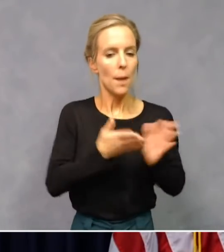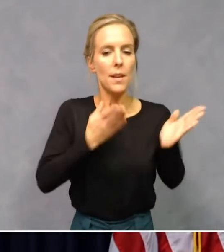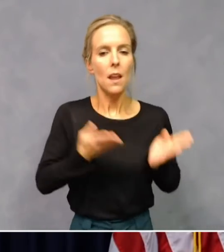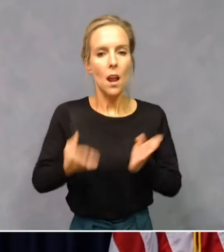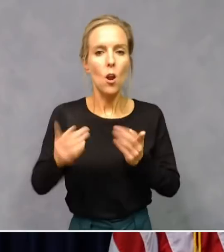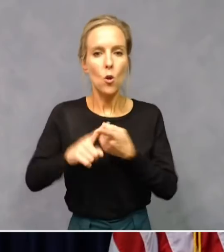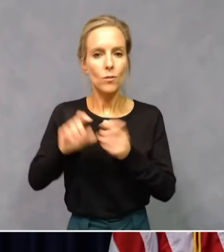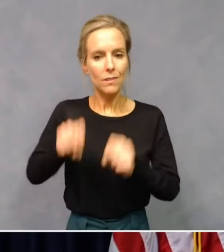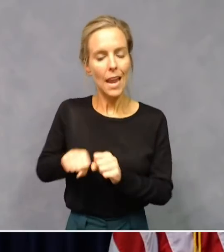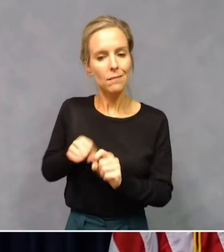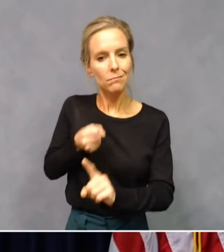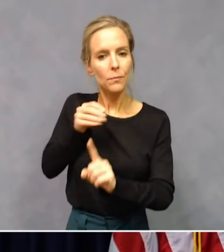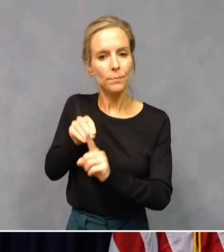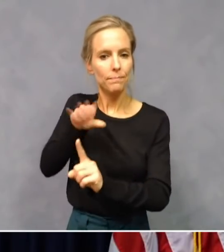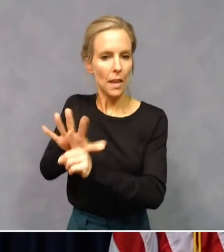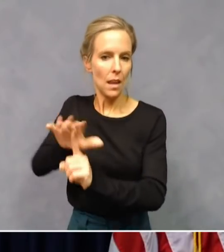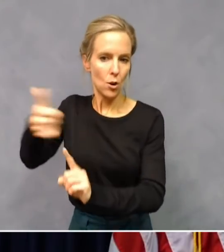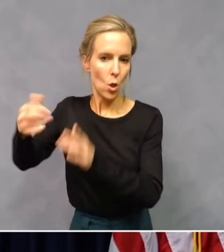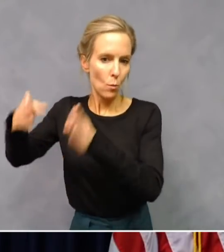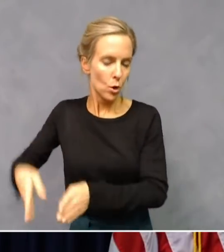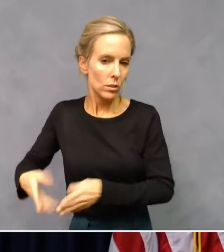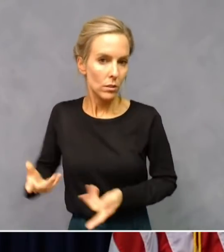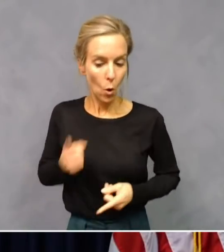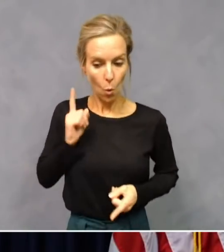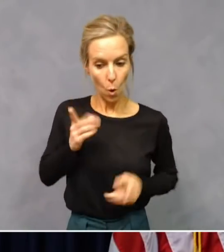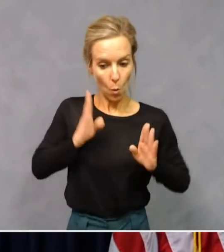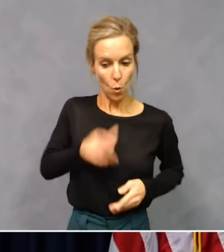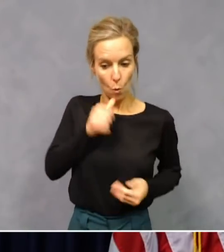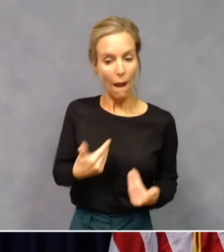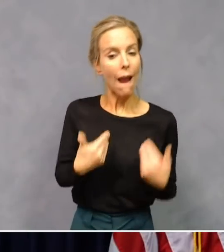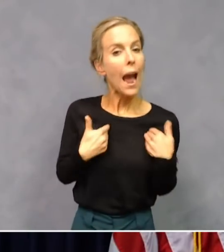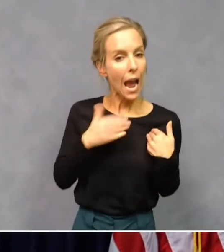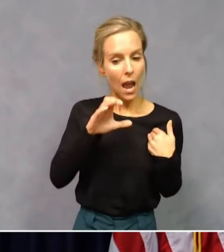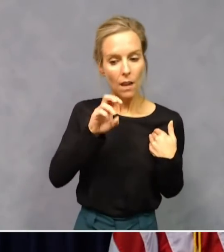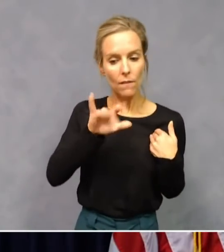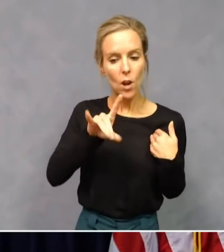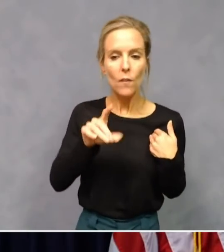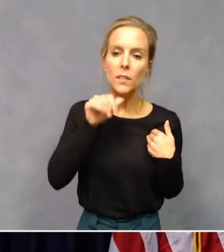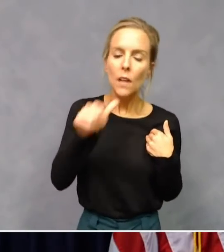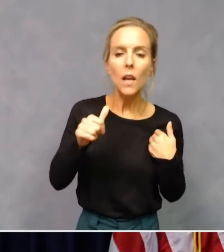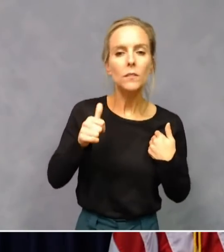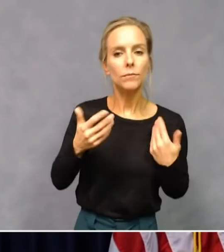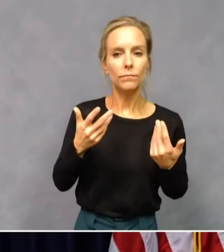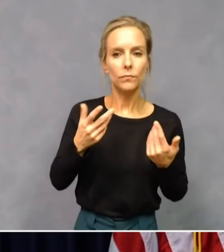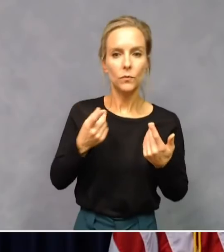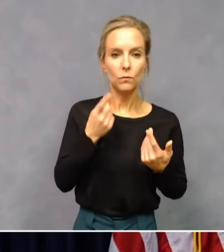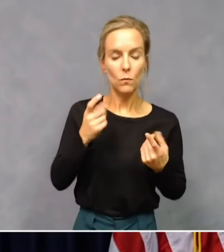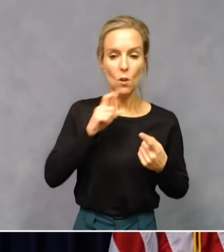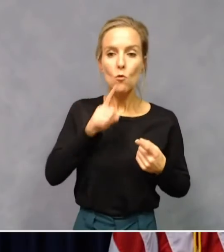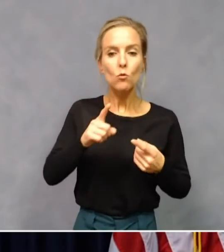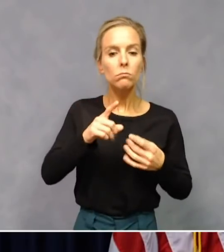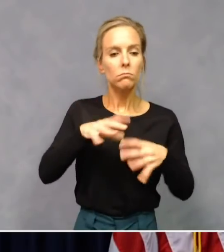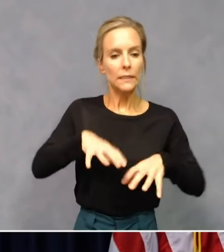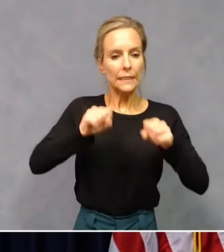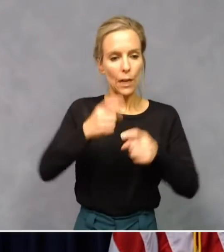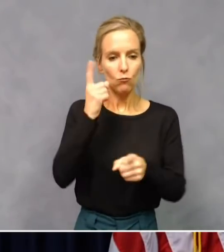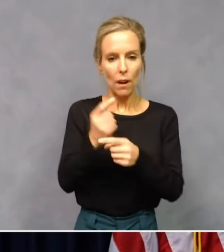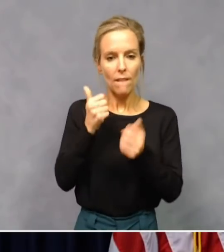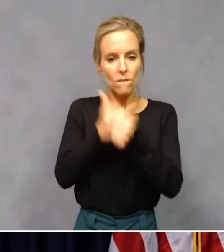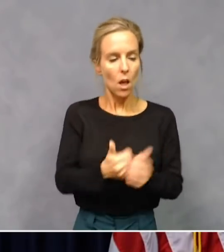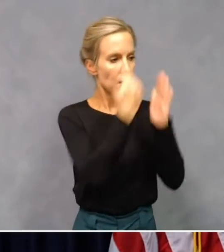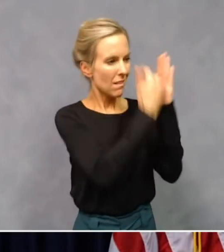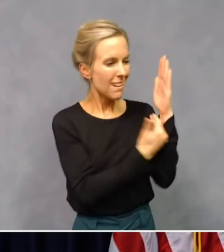one person who is positive, who doesn't take steps or wear a mask, can infect up to 400 other people. So don't